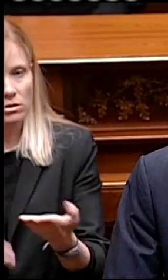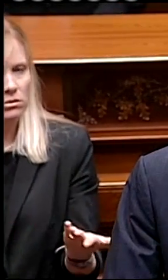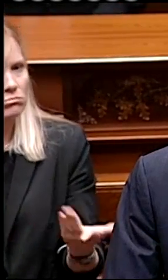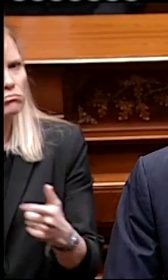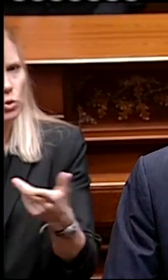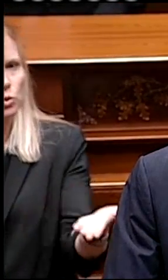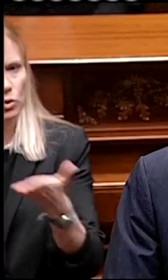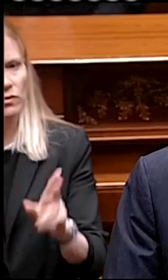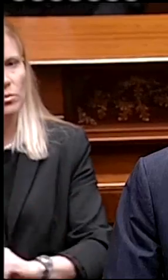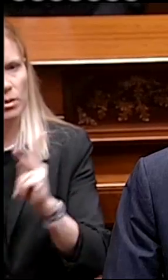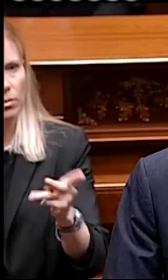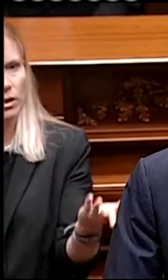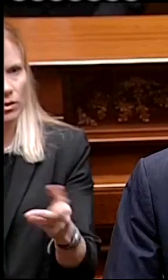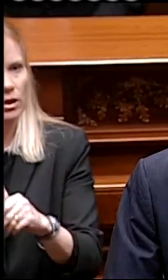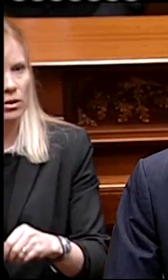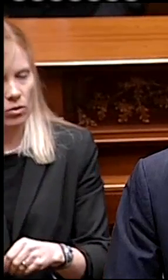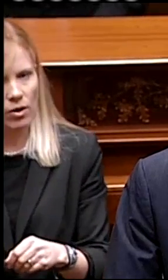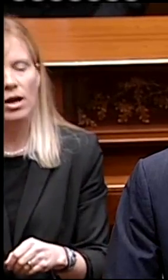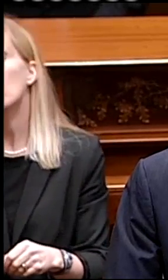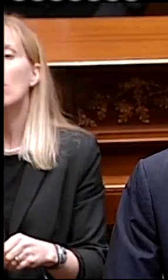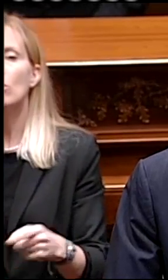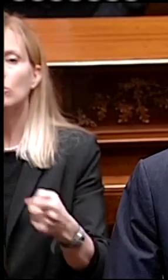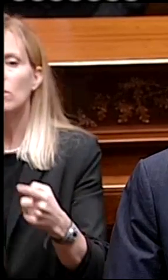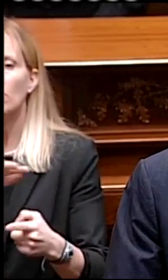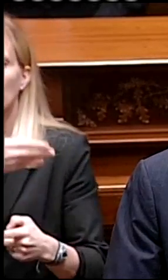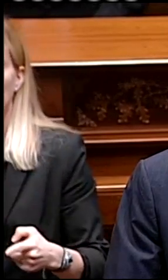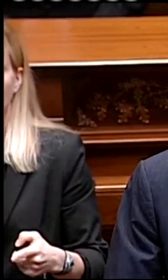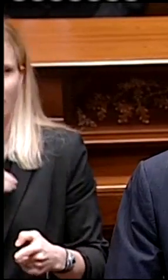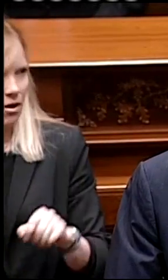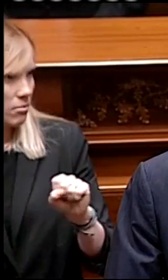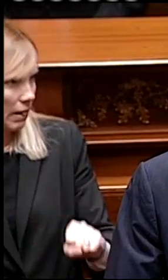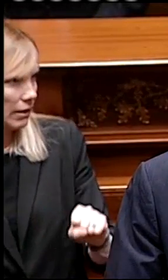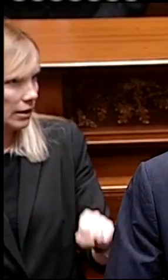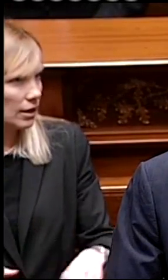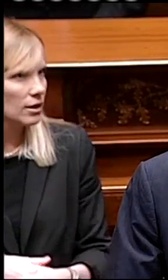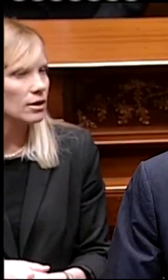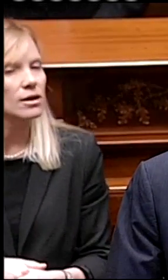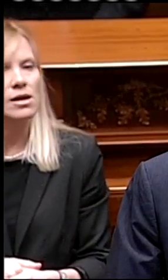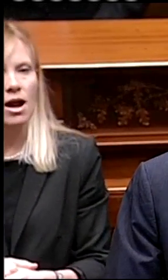to serve the people of Illinois to the best of our ability.